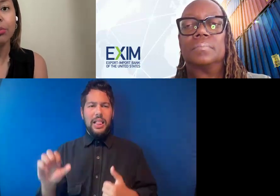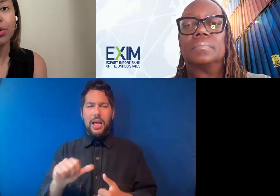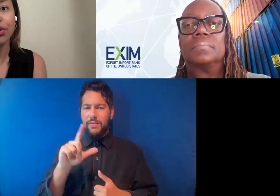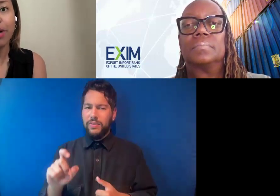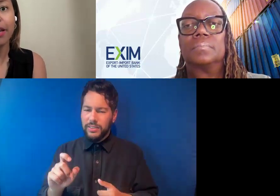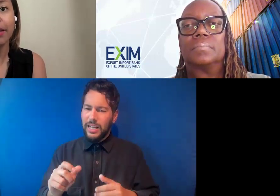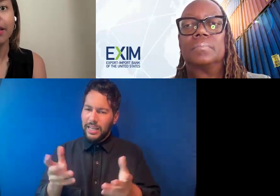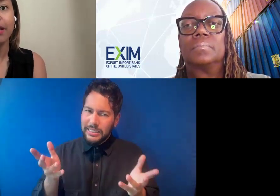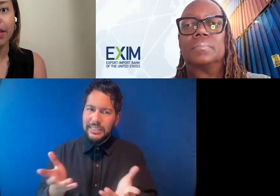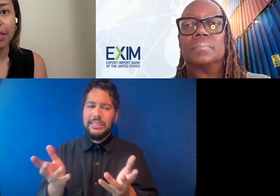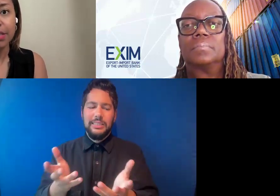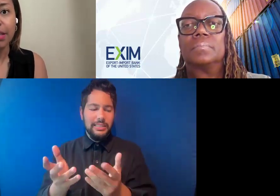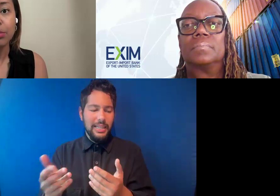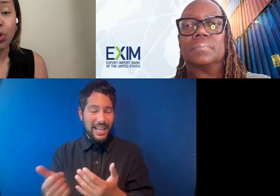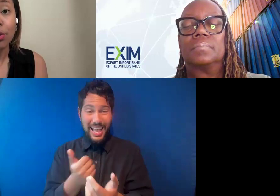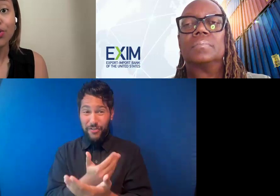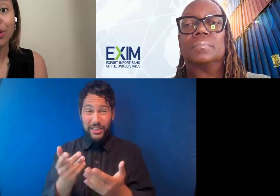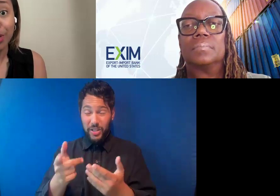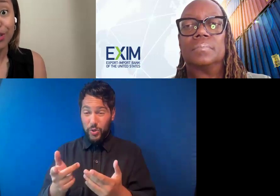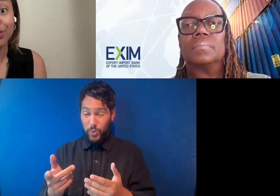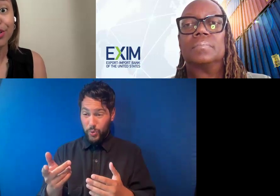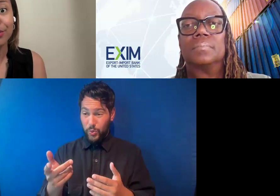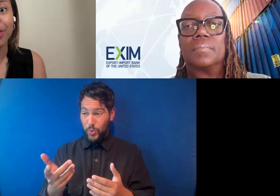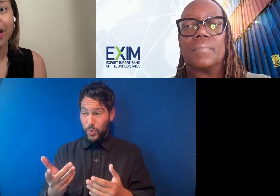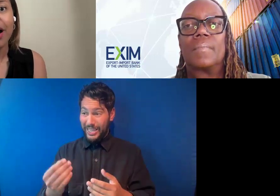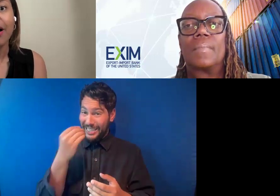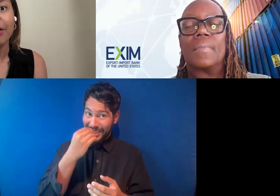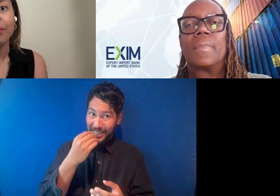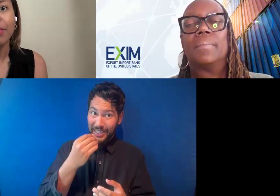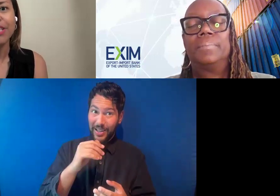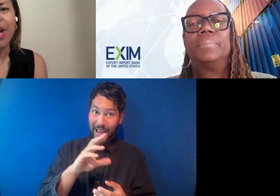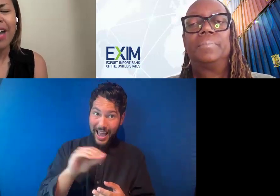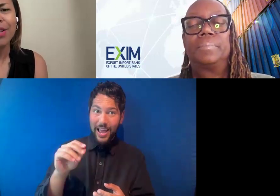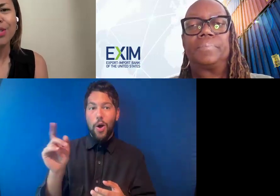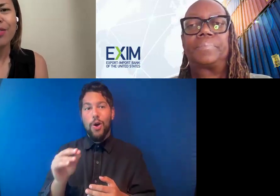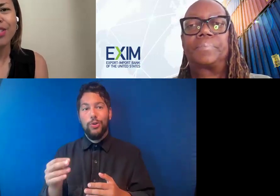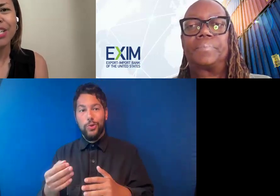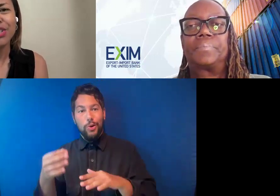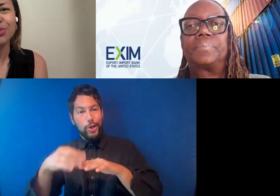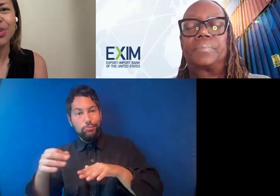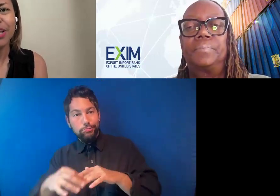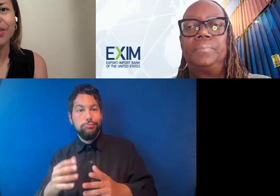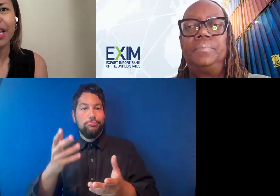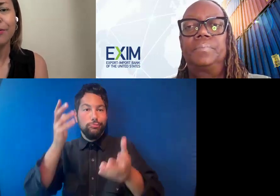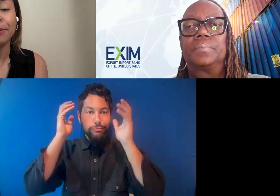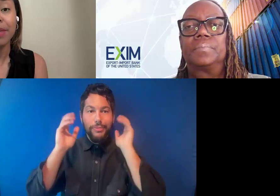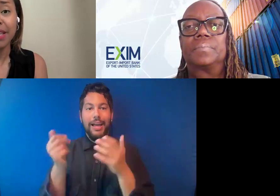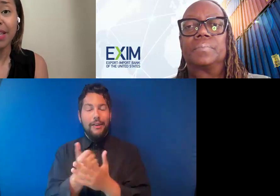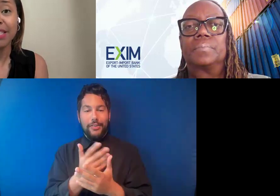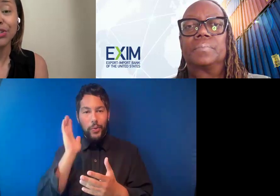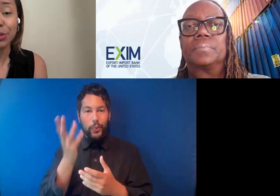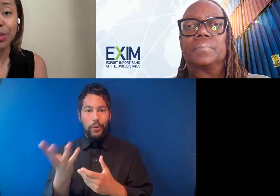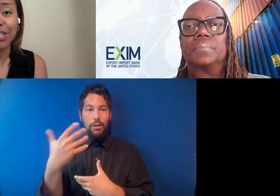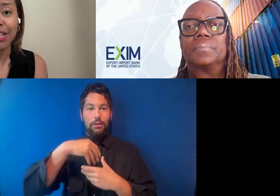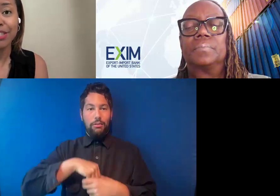everything that you literally put on your body gets absorbed into your bloodstream. And so having those conversations through the internet